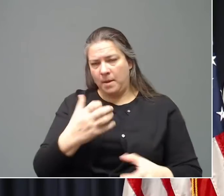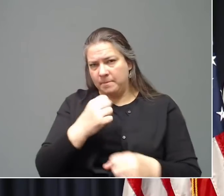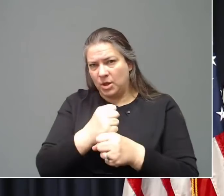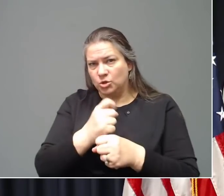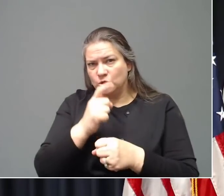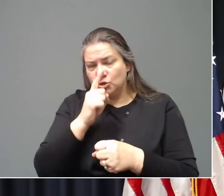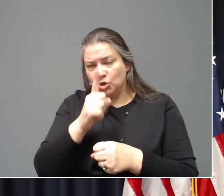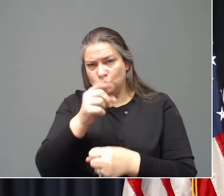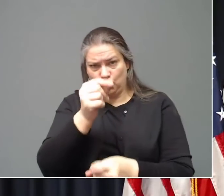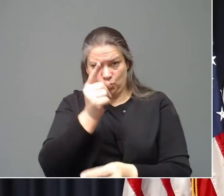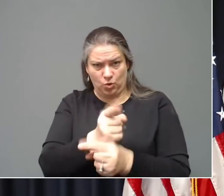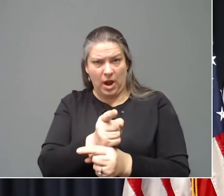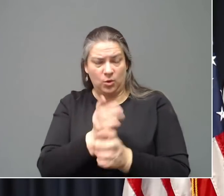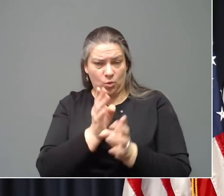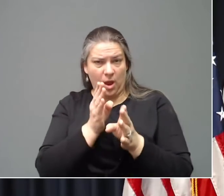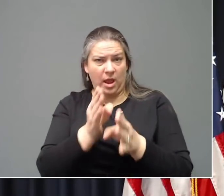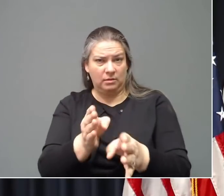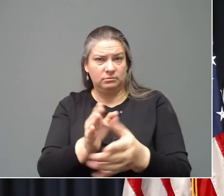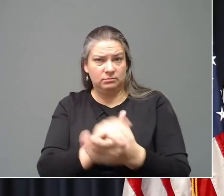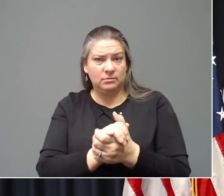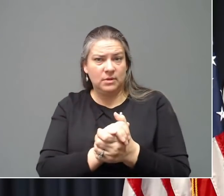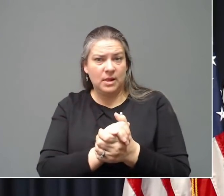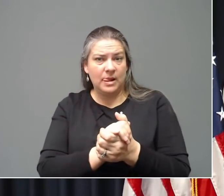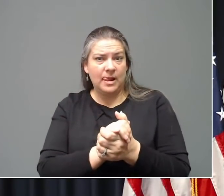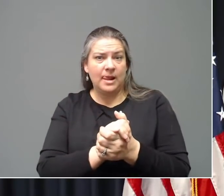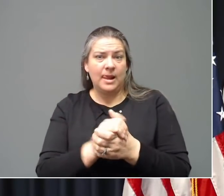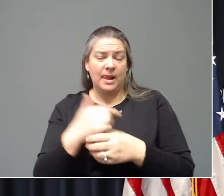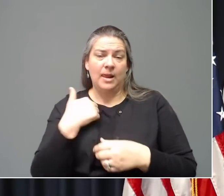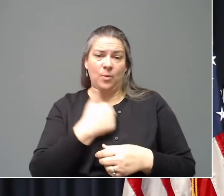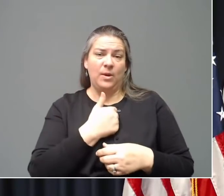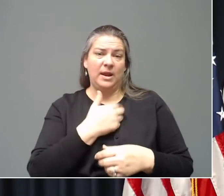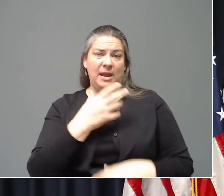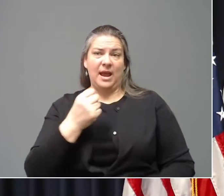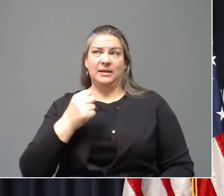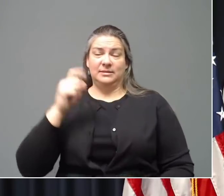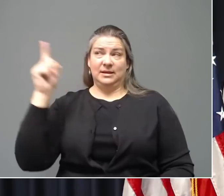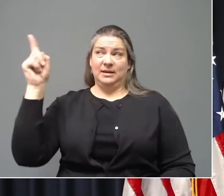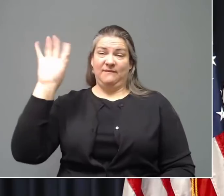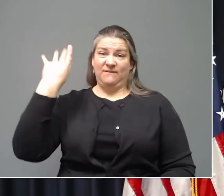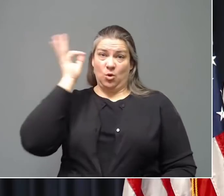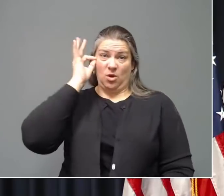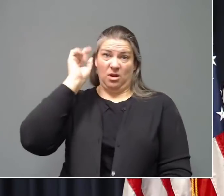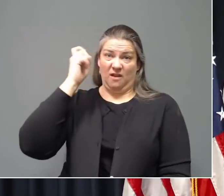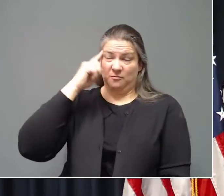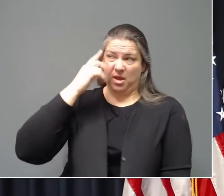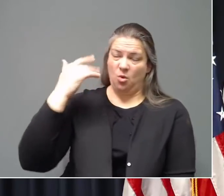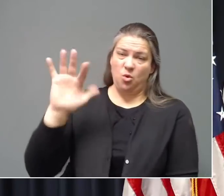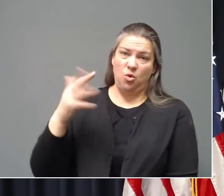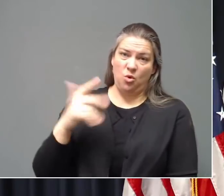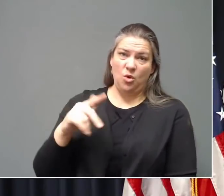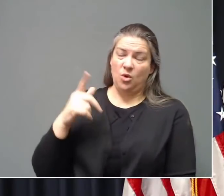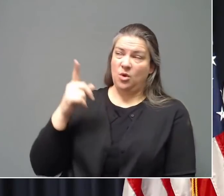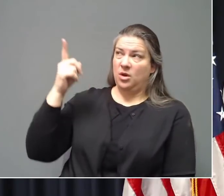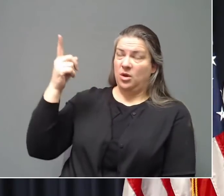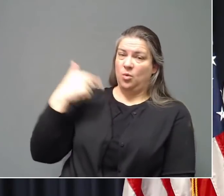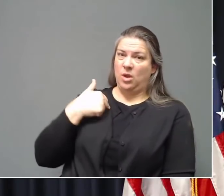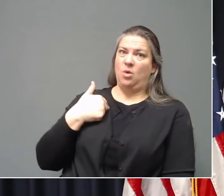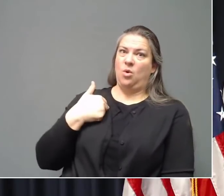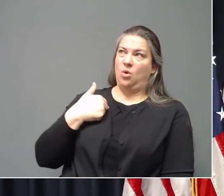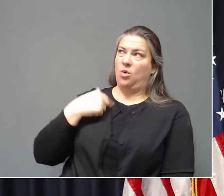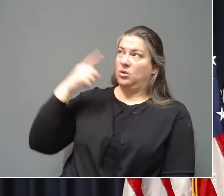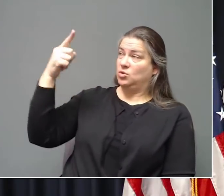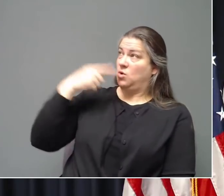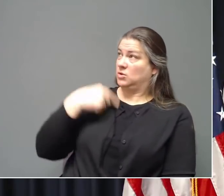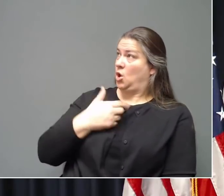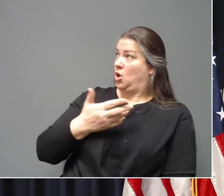right. We got bitten pretty badly by the federal government giving us guidance to go at the beginning